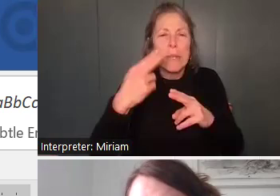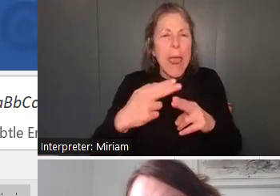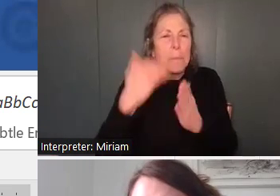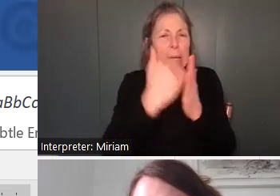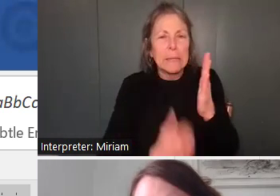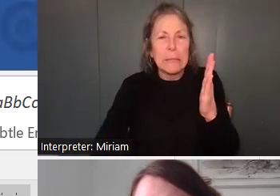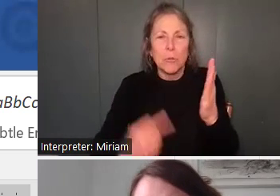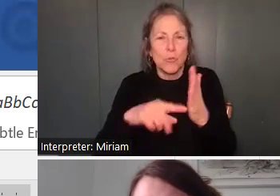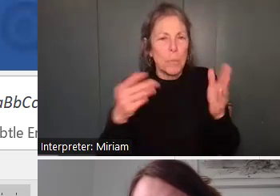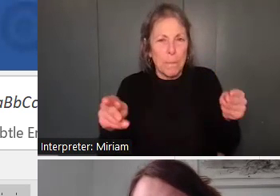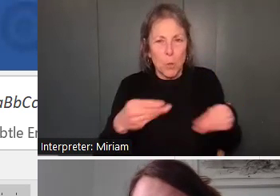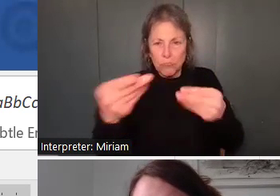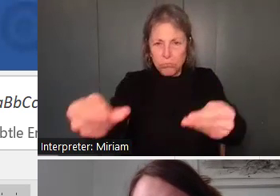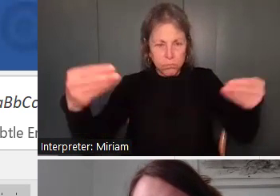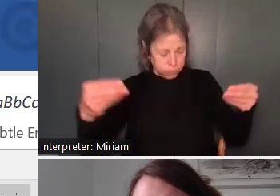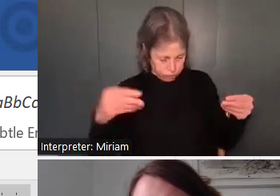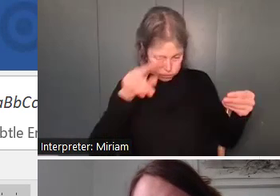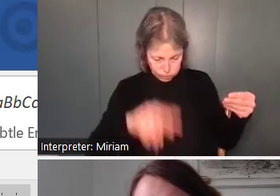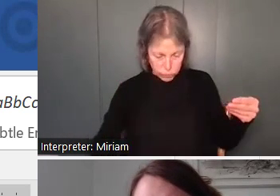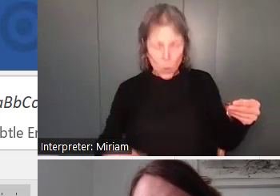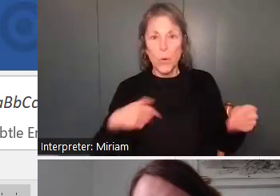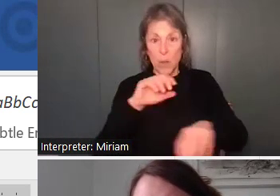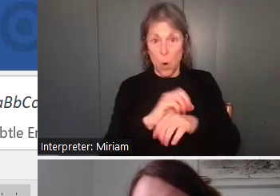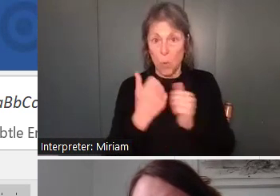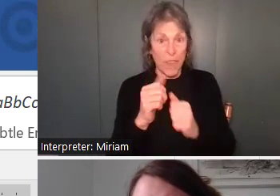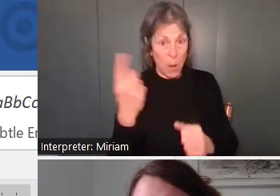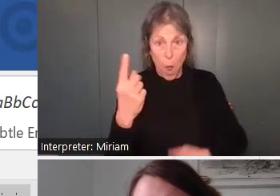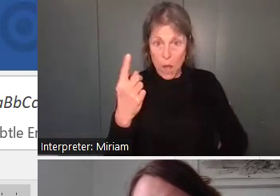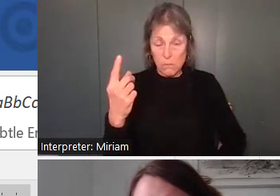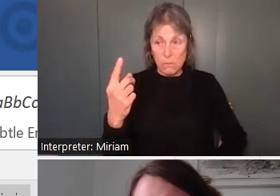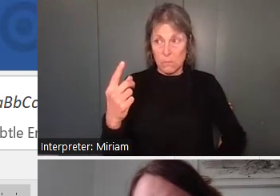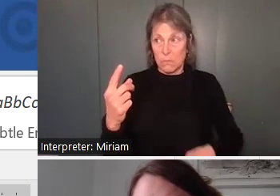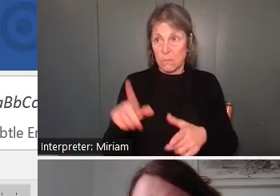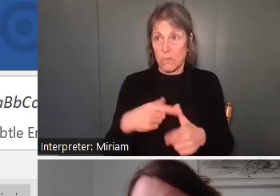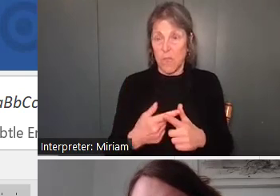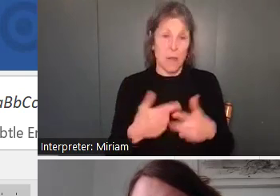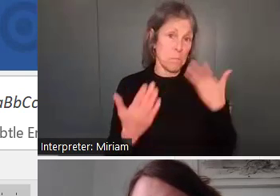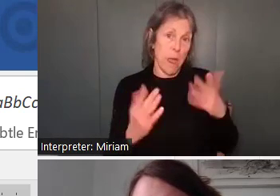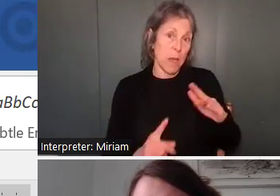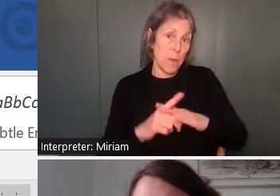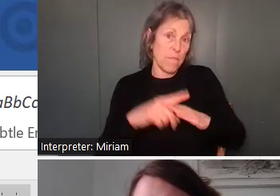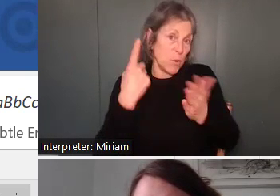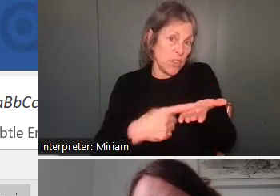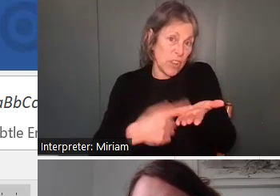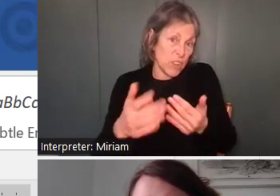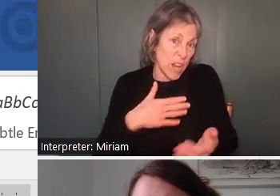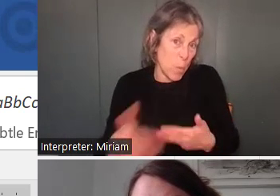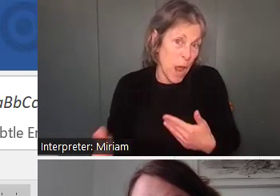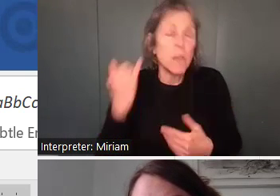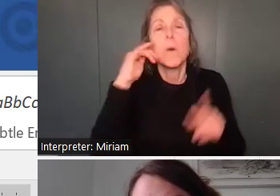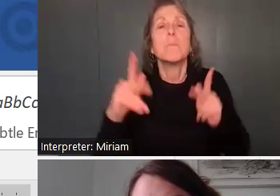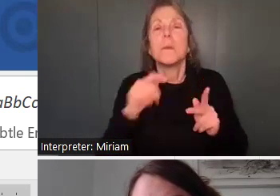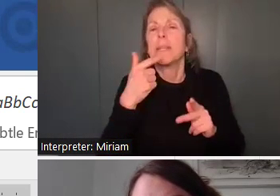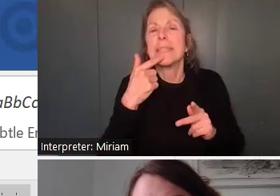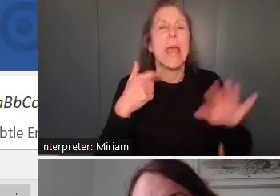everyone and we worked with anyone, then that may come up for discussion anyway, even if they didn't say I worked with Sean